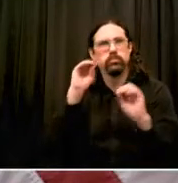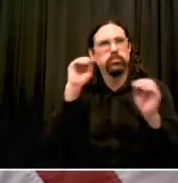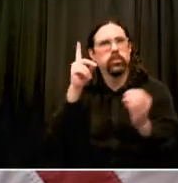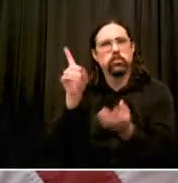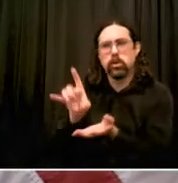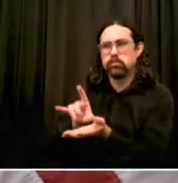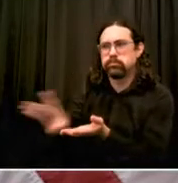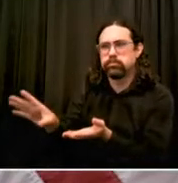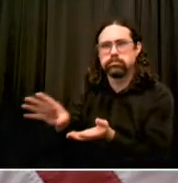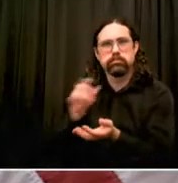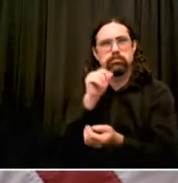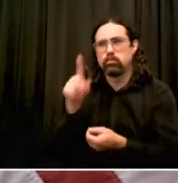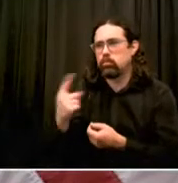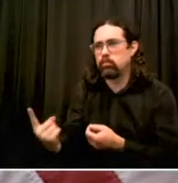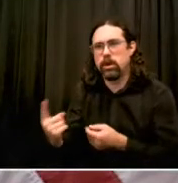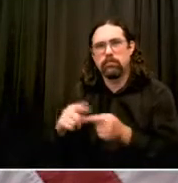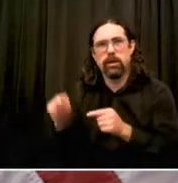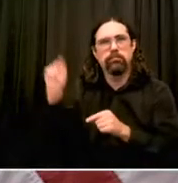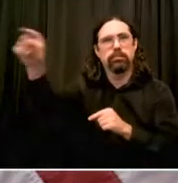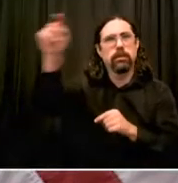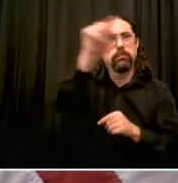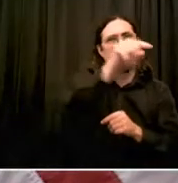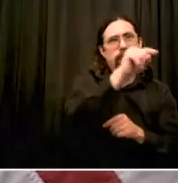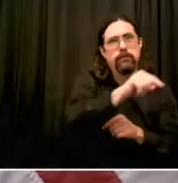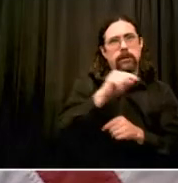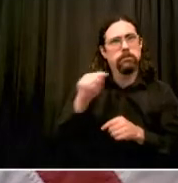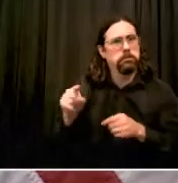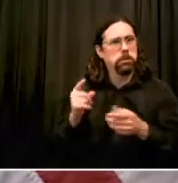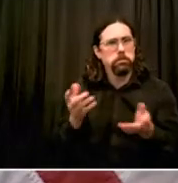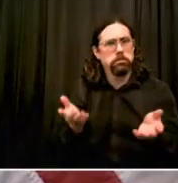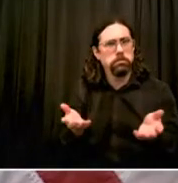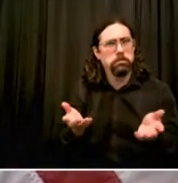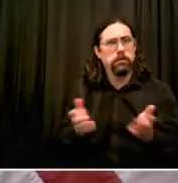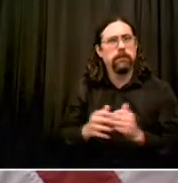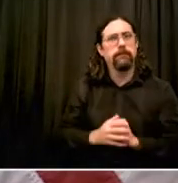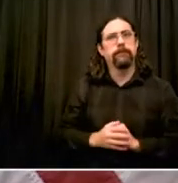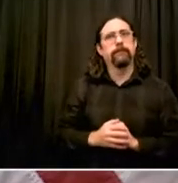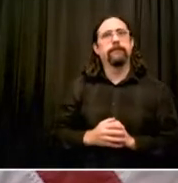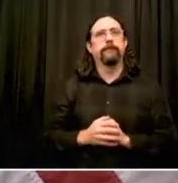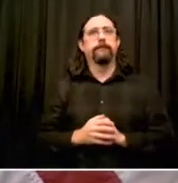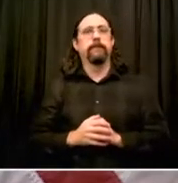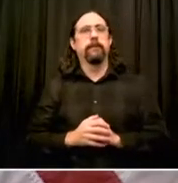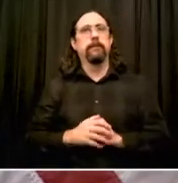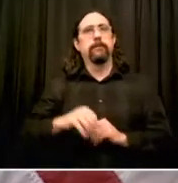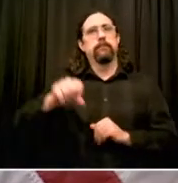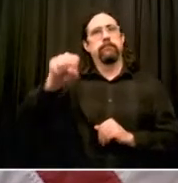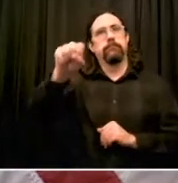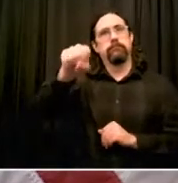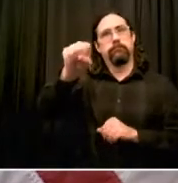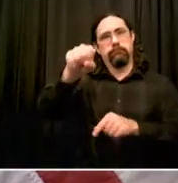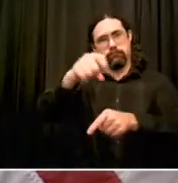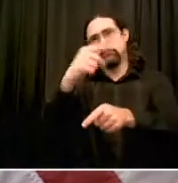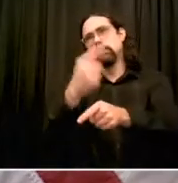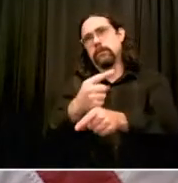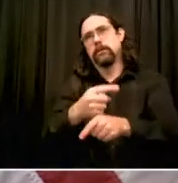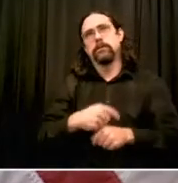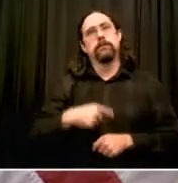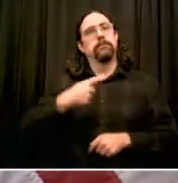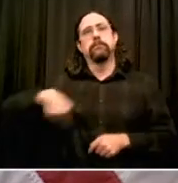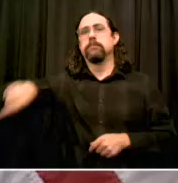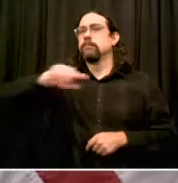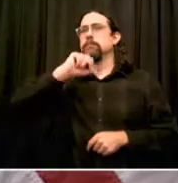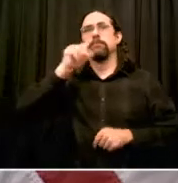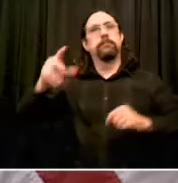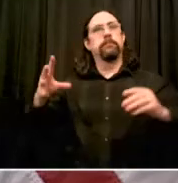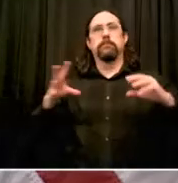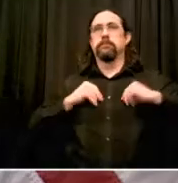years making sure that encampments did not continue in New York City as they did for decades. When we see them, we stop them. And sometimes it does take a